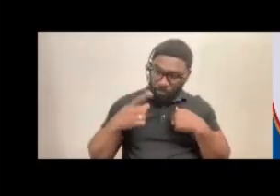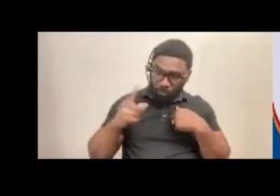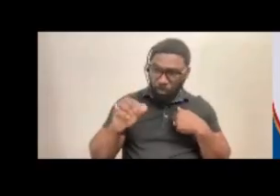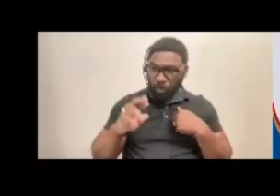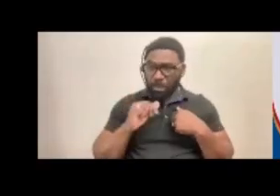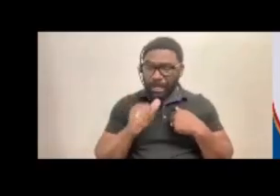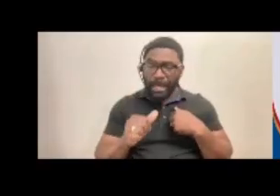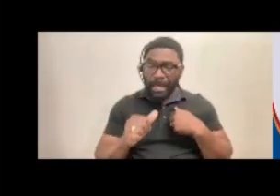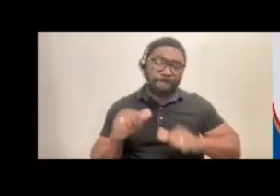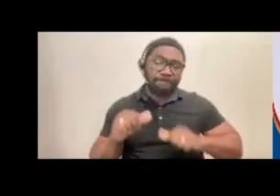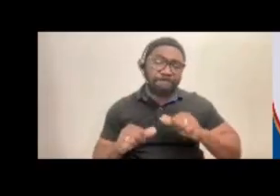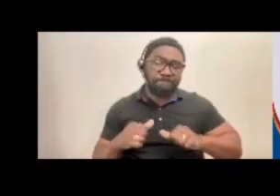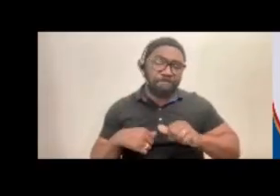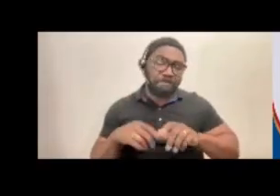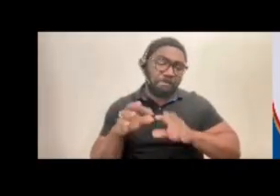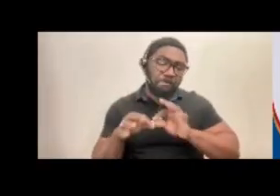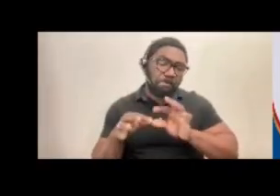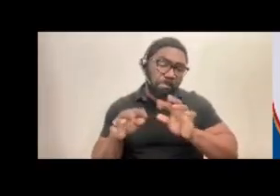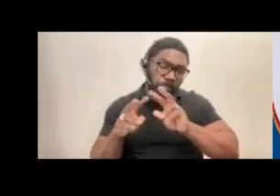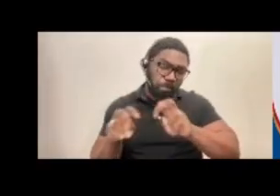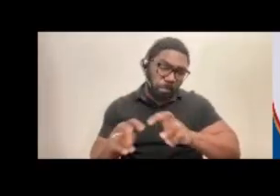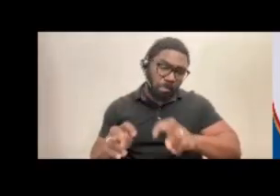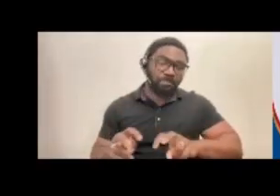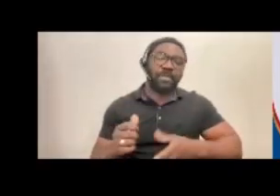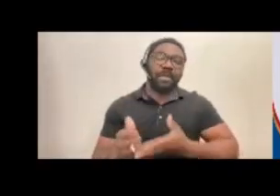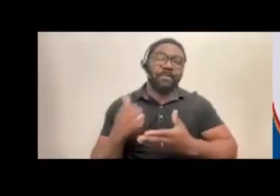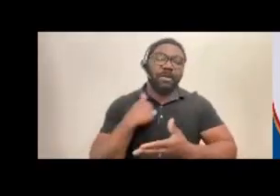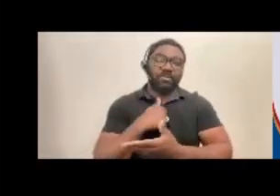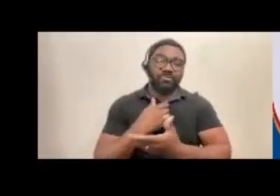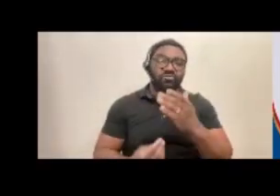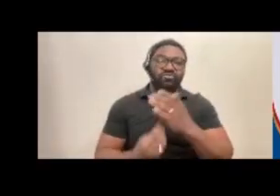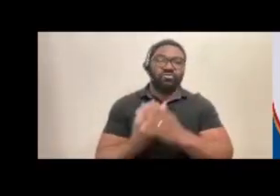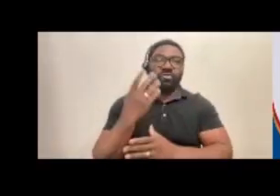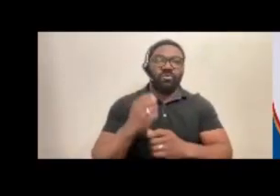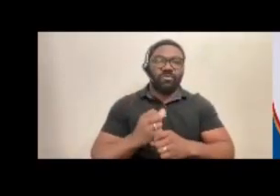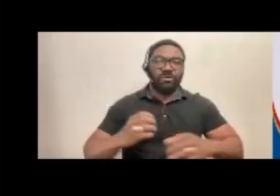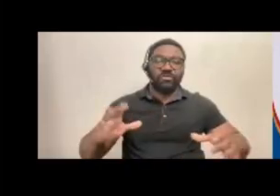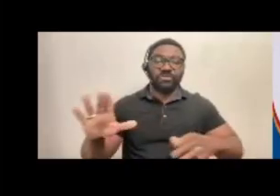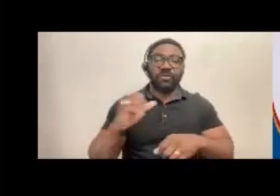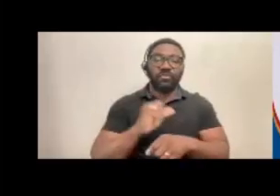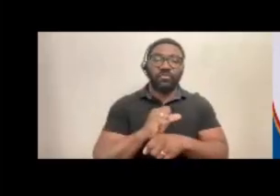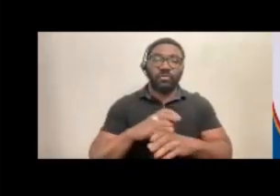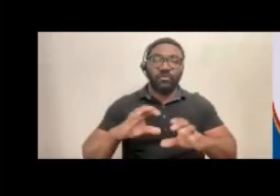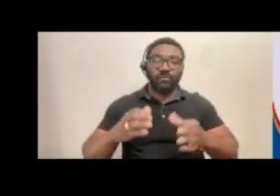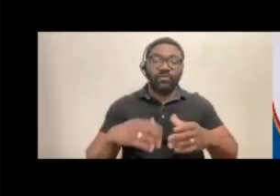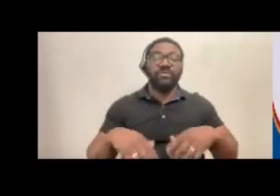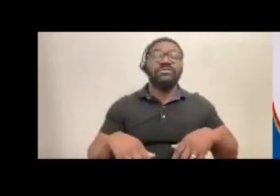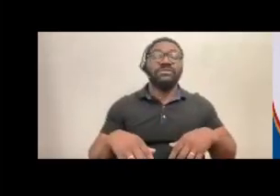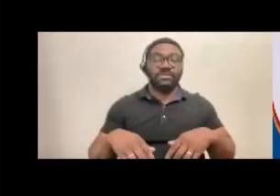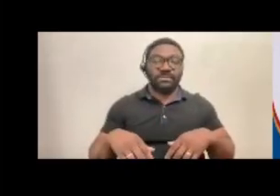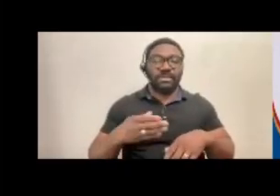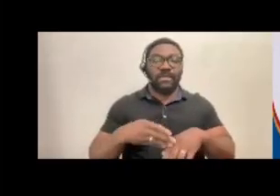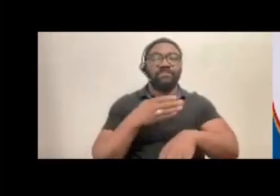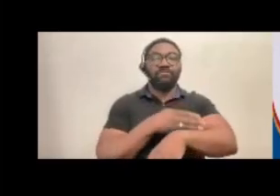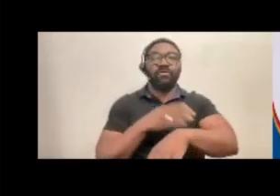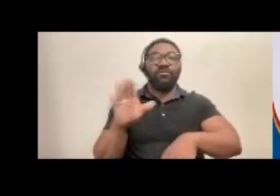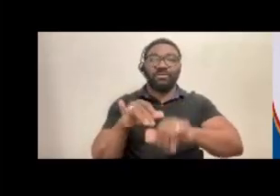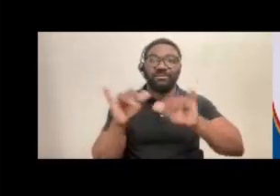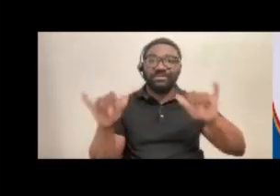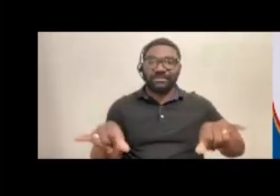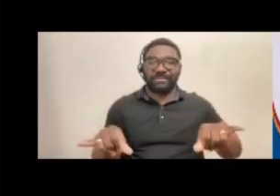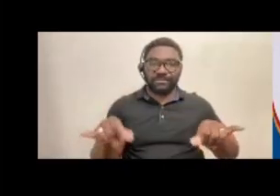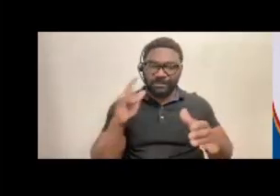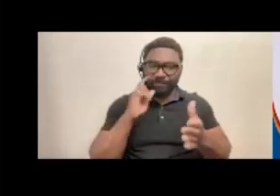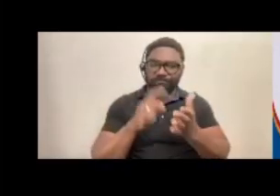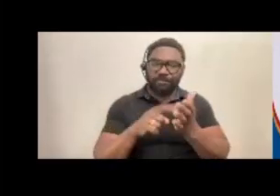help grow and increase their direct care workforce, and improve the systems, and identify those best practices. And again, I think it's